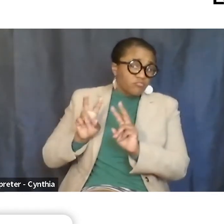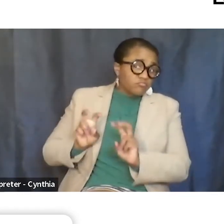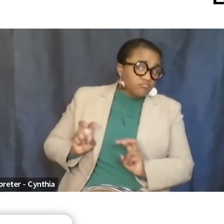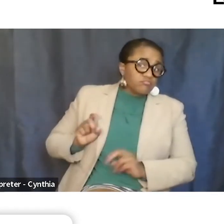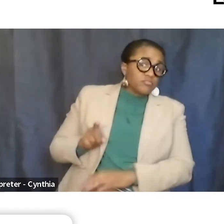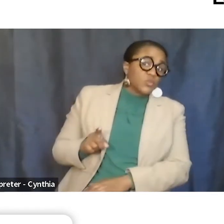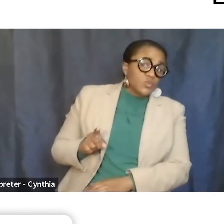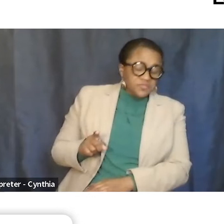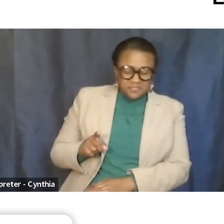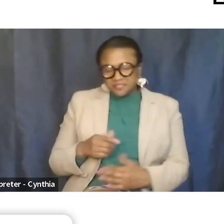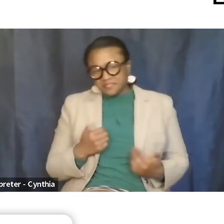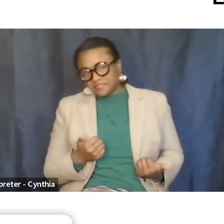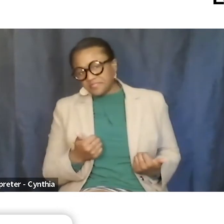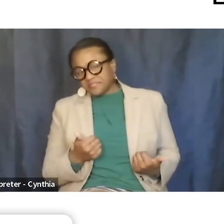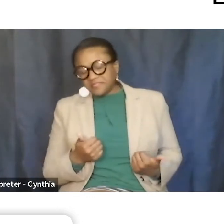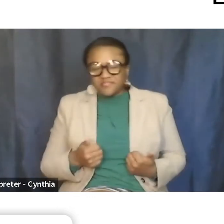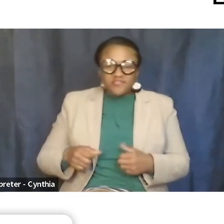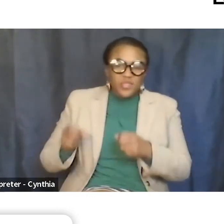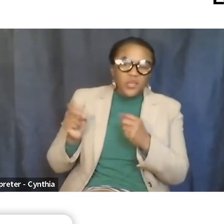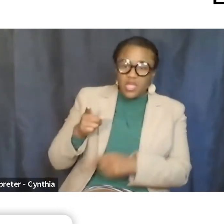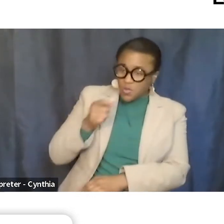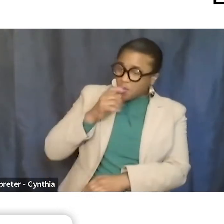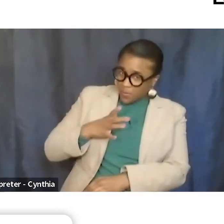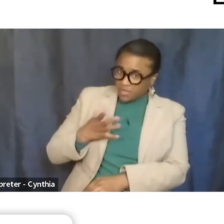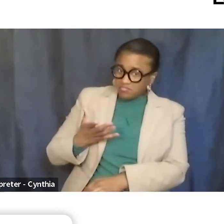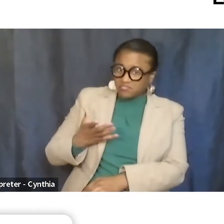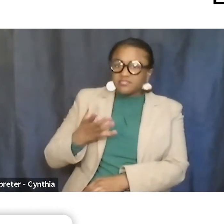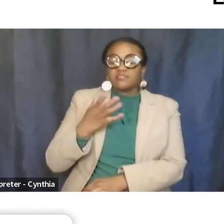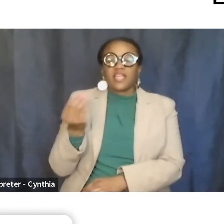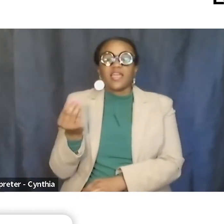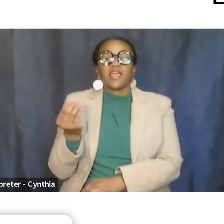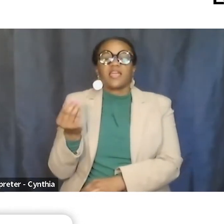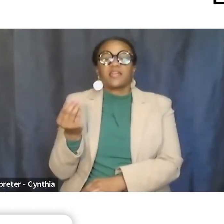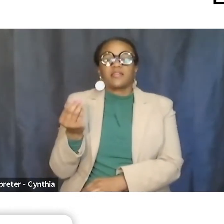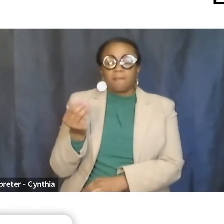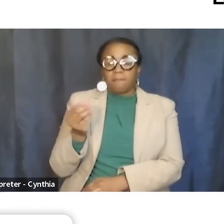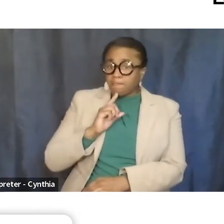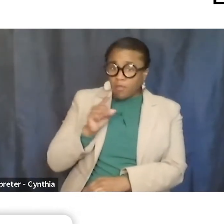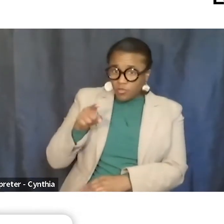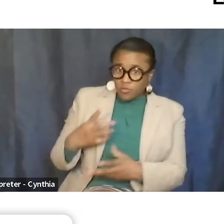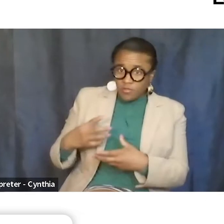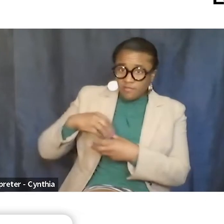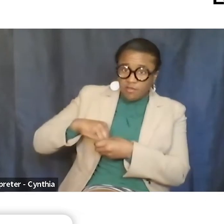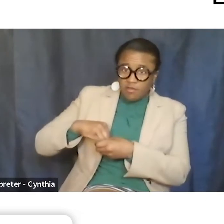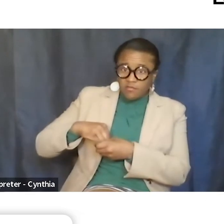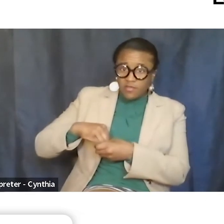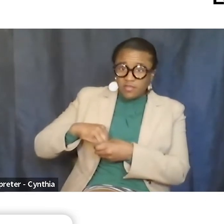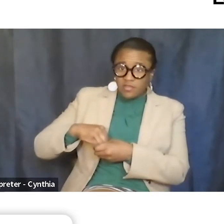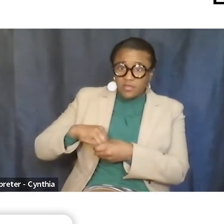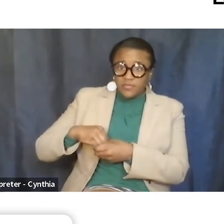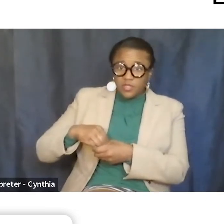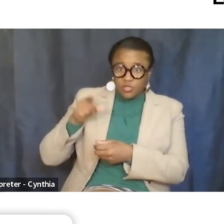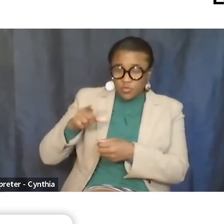you? Okay. And you're a woman. And are you a part of like, would